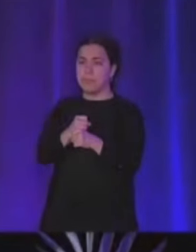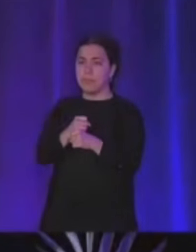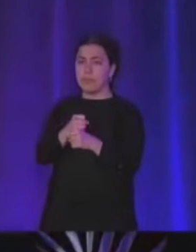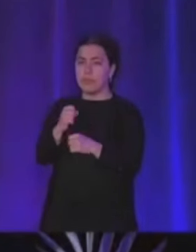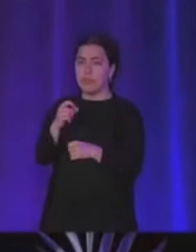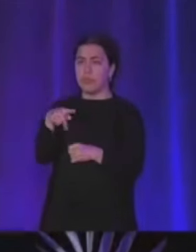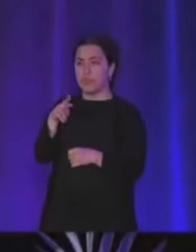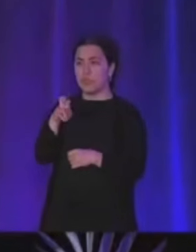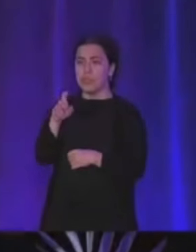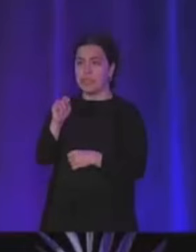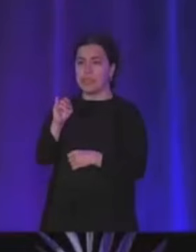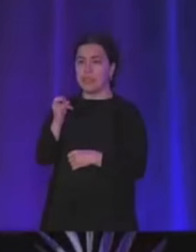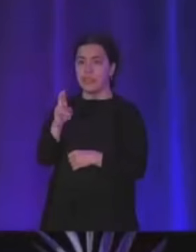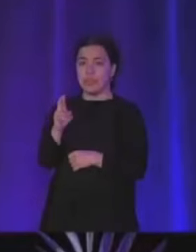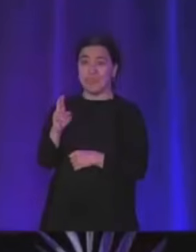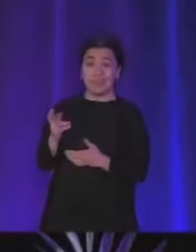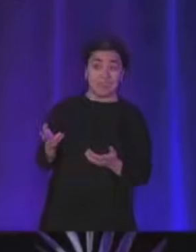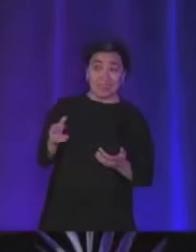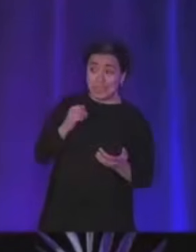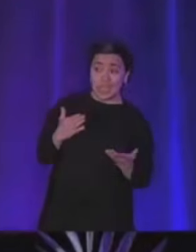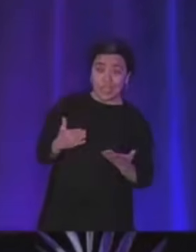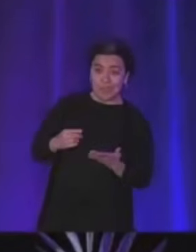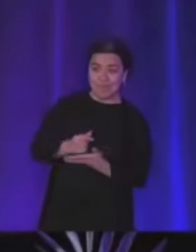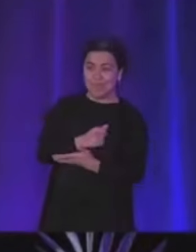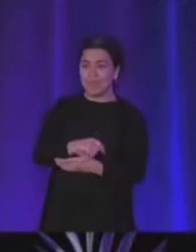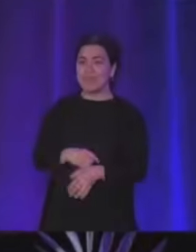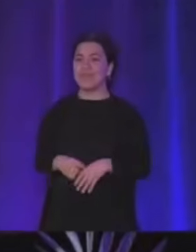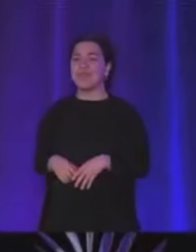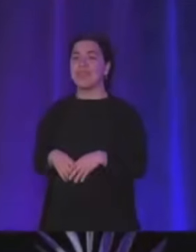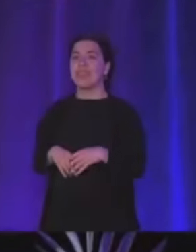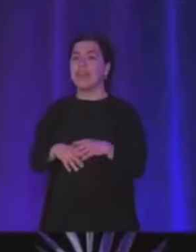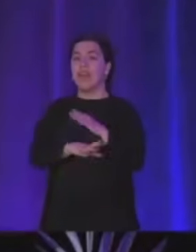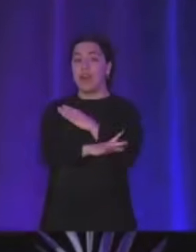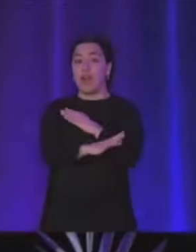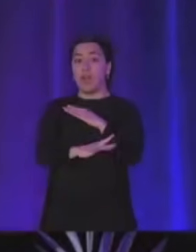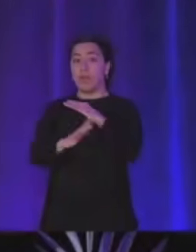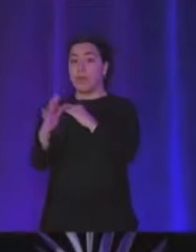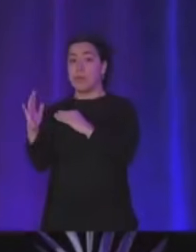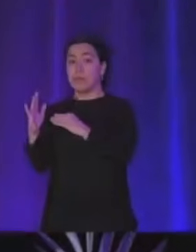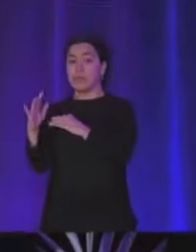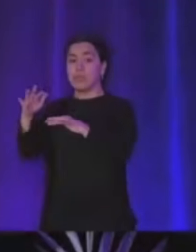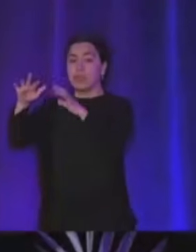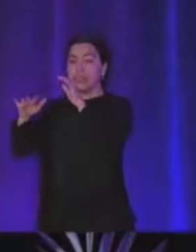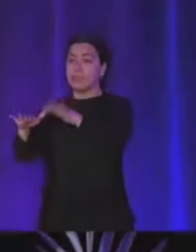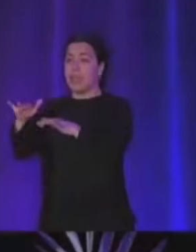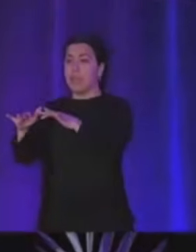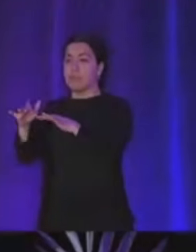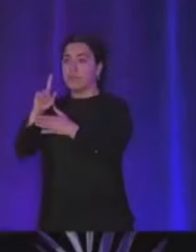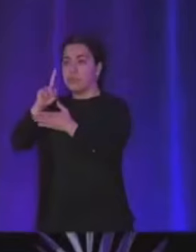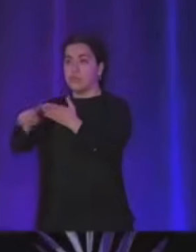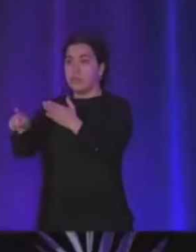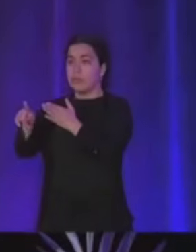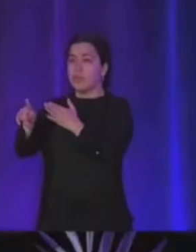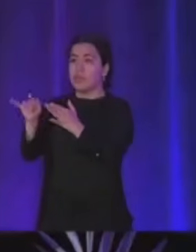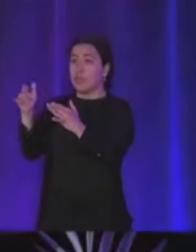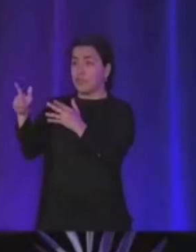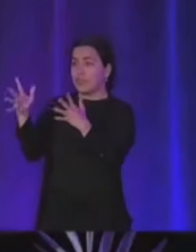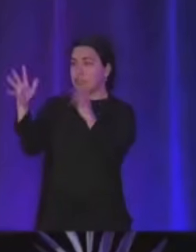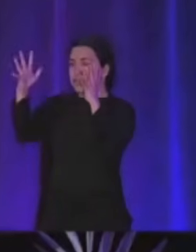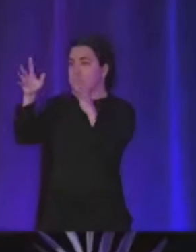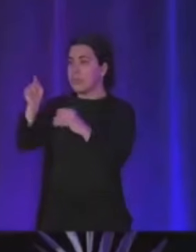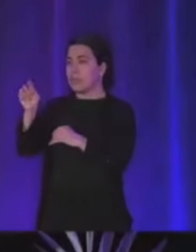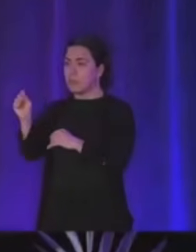Is he in the room? Never mind, not well. And then we can get all the way up to type checkers, like y'all already cheered for, TypeScript or Flow, if that's still